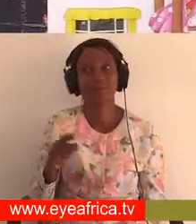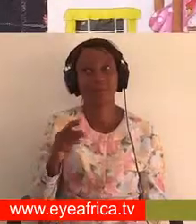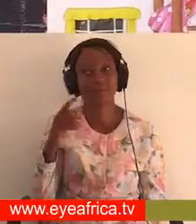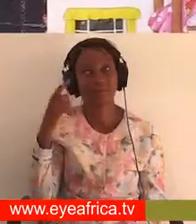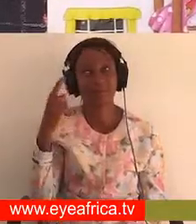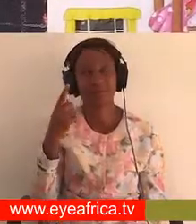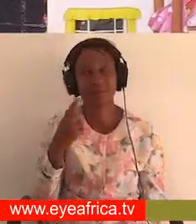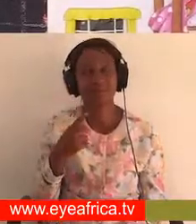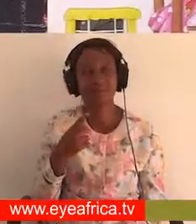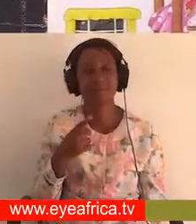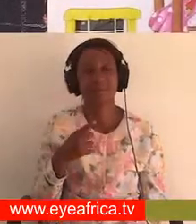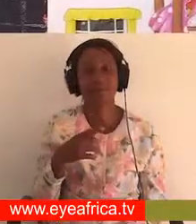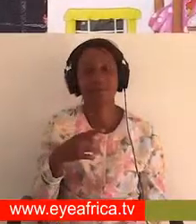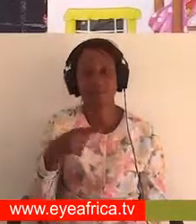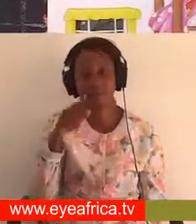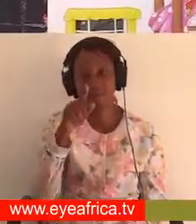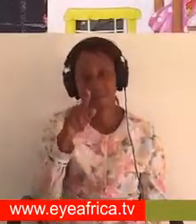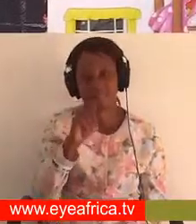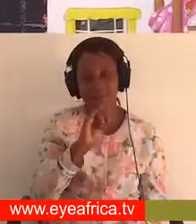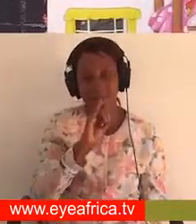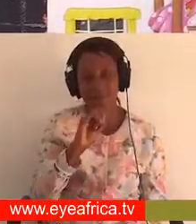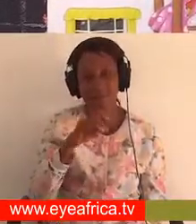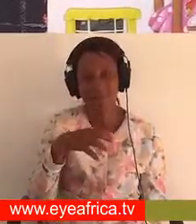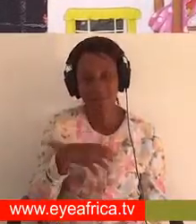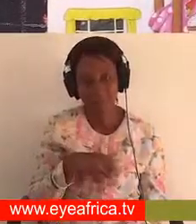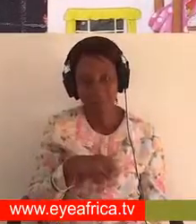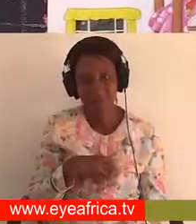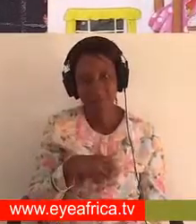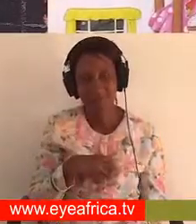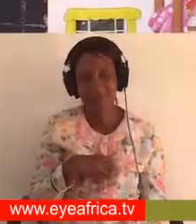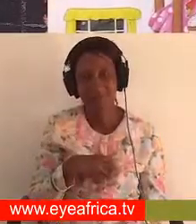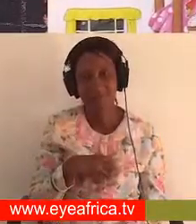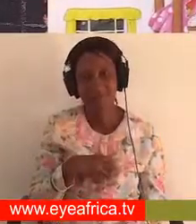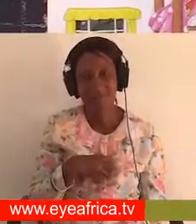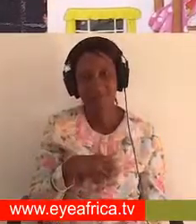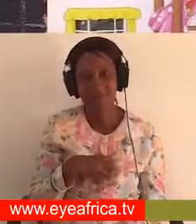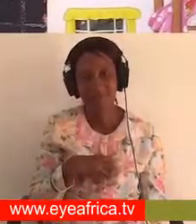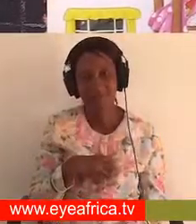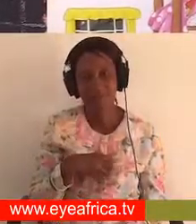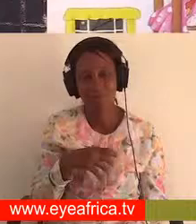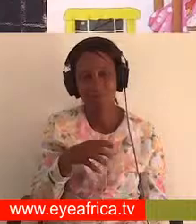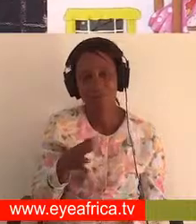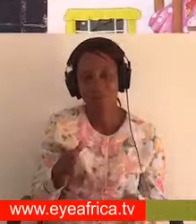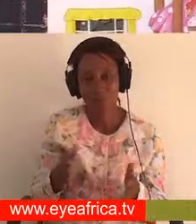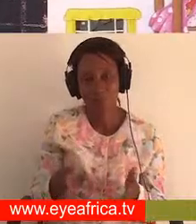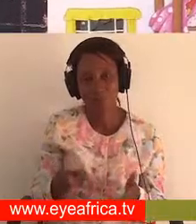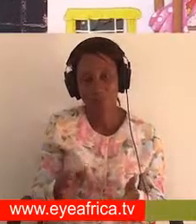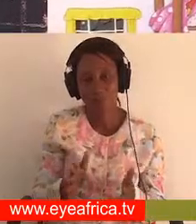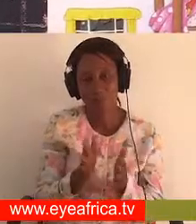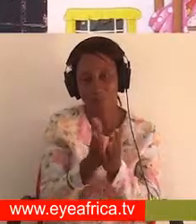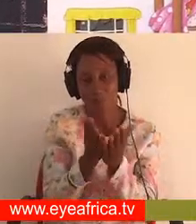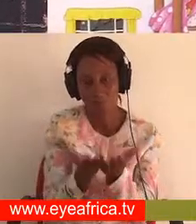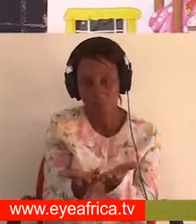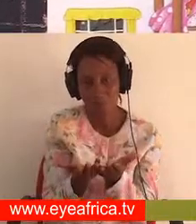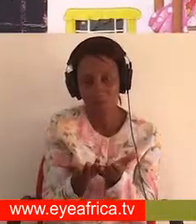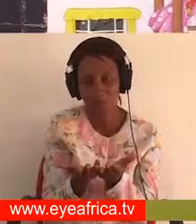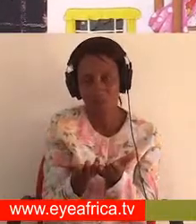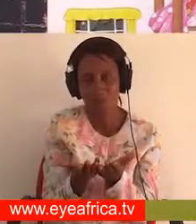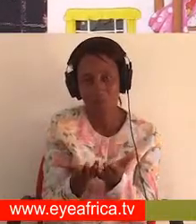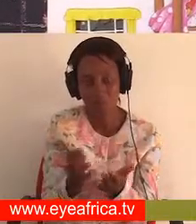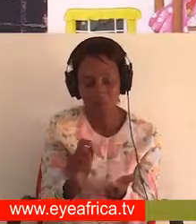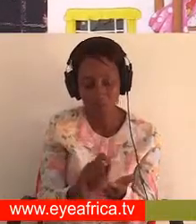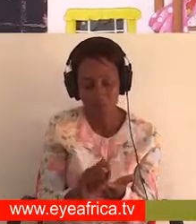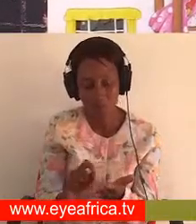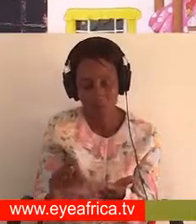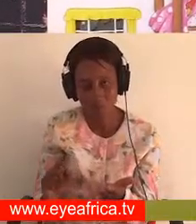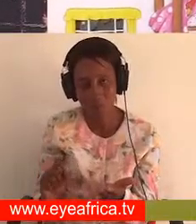imaginary is what we want to now have in our books so that at least we see